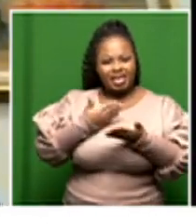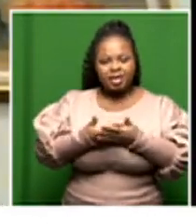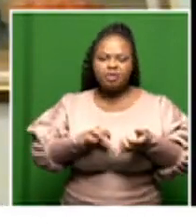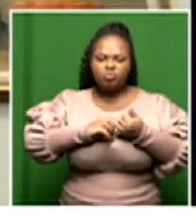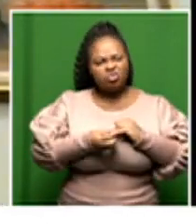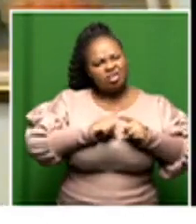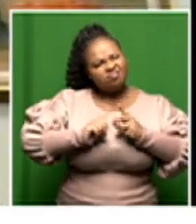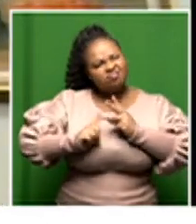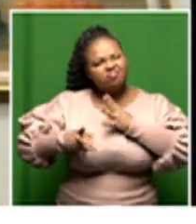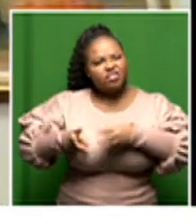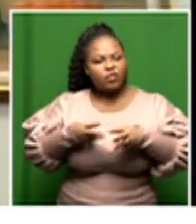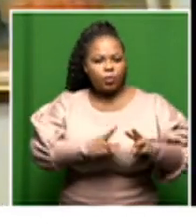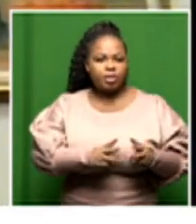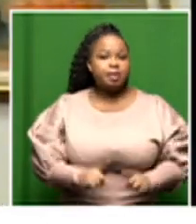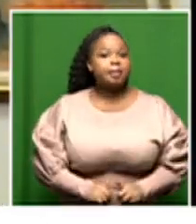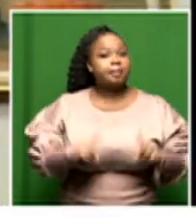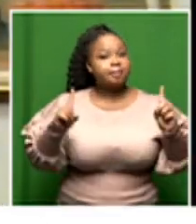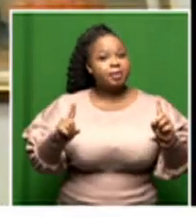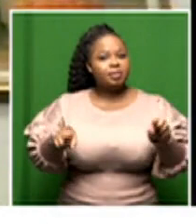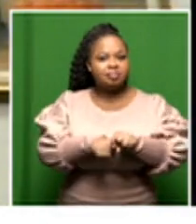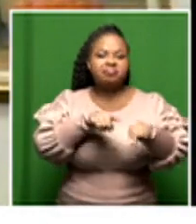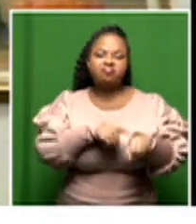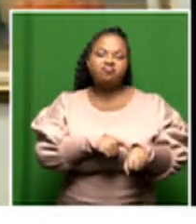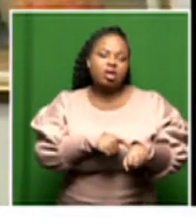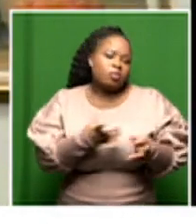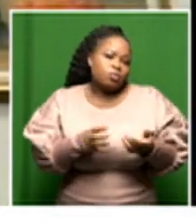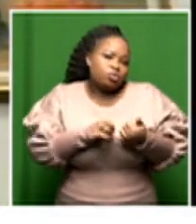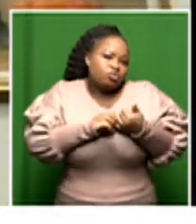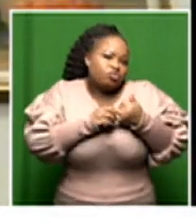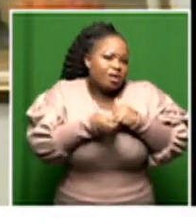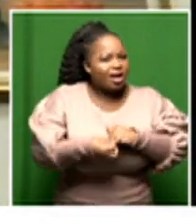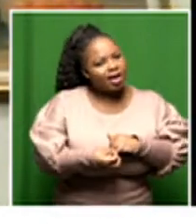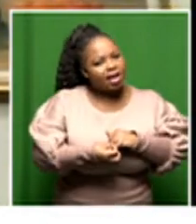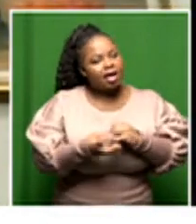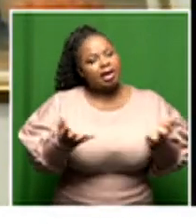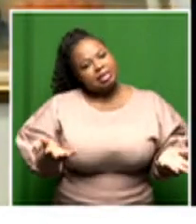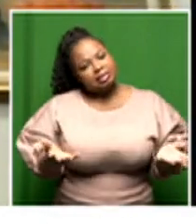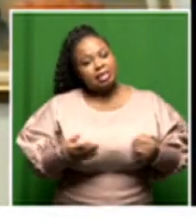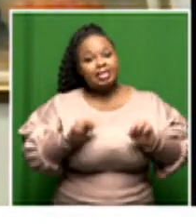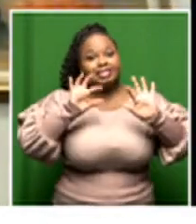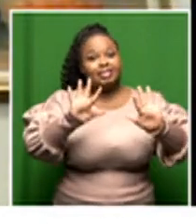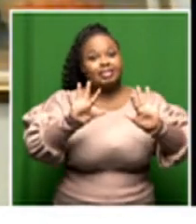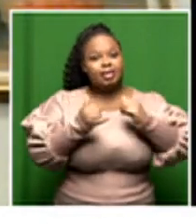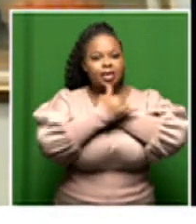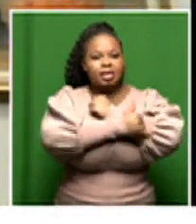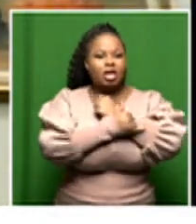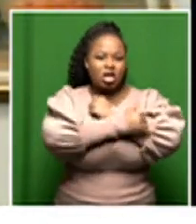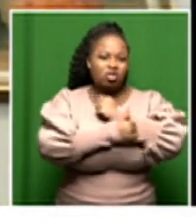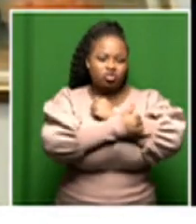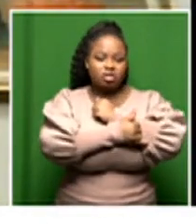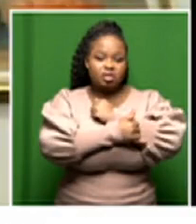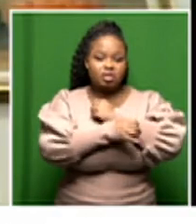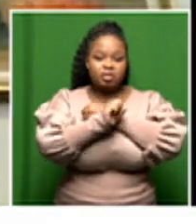in addition, we will use either good friends in the 10 countries or